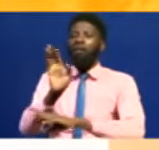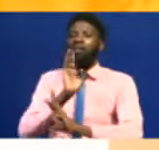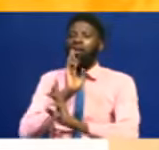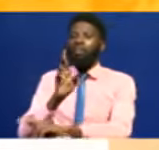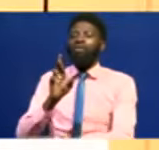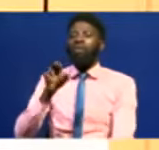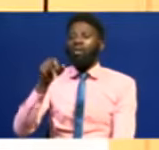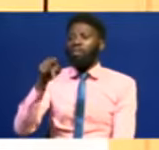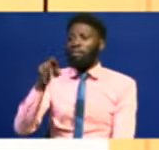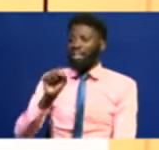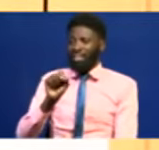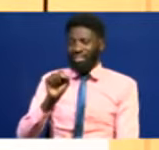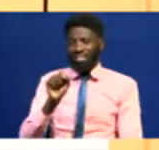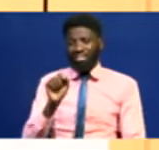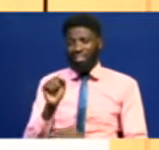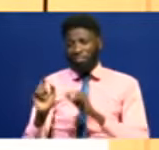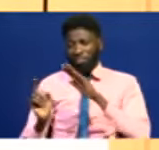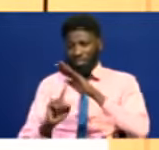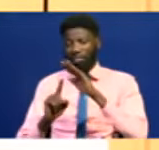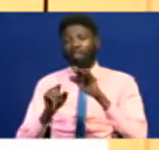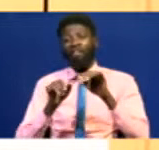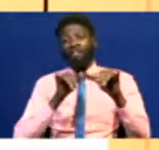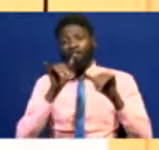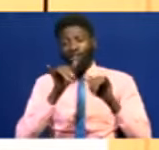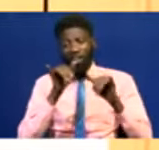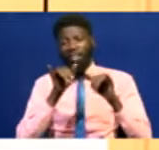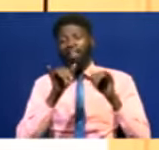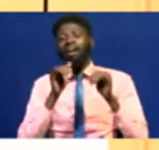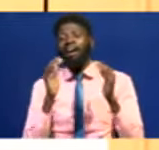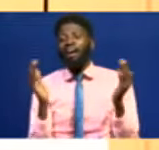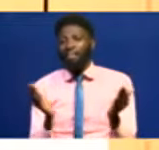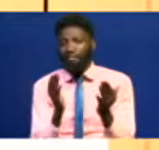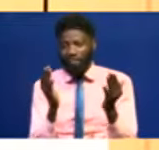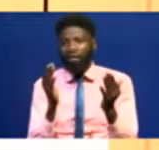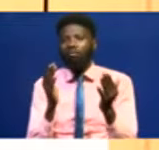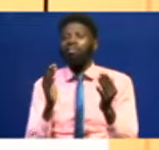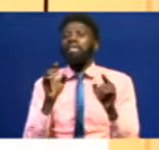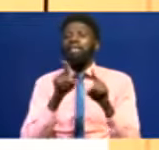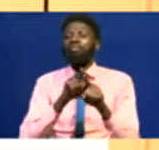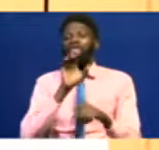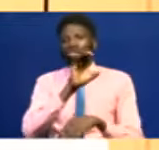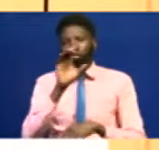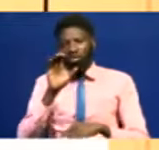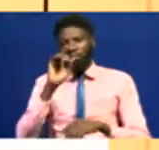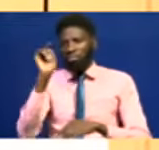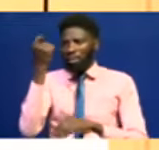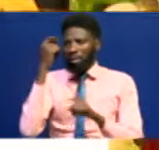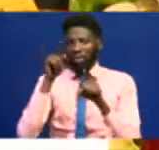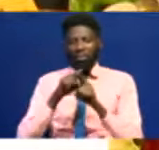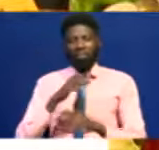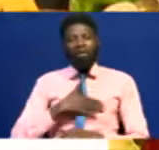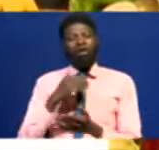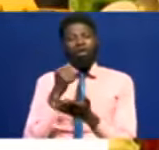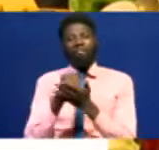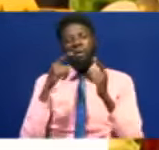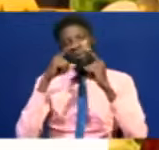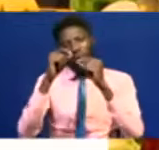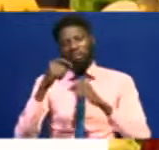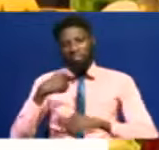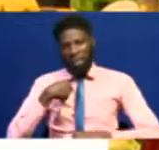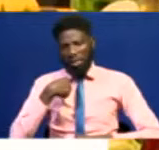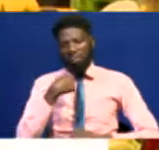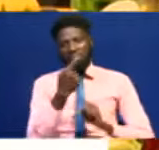Foreign Affairs, with a copy to my office and that of the president, telling us, I attended this meeting with this